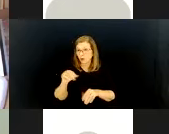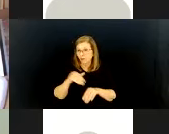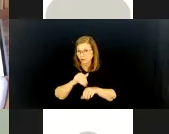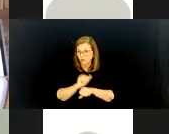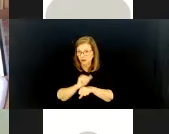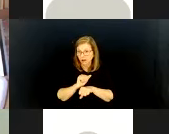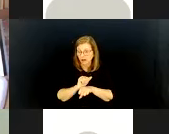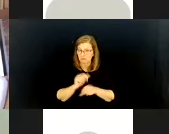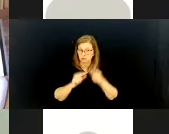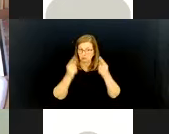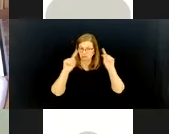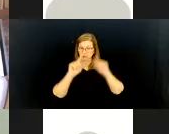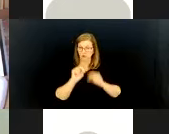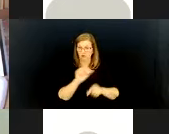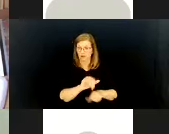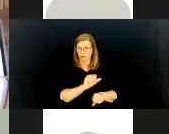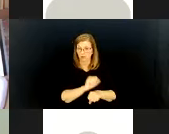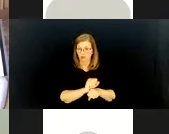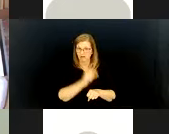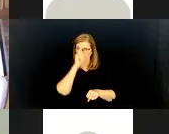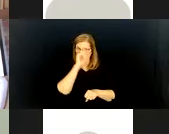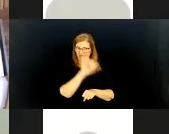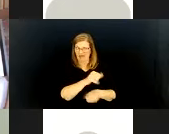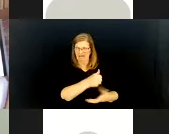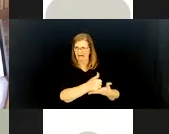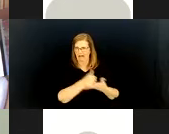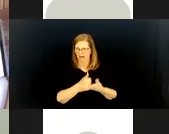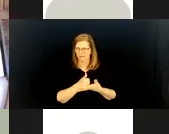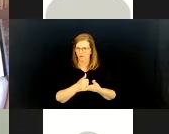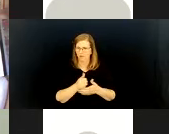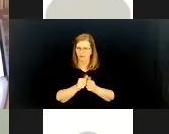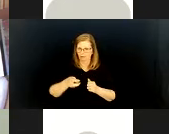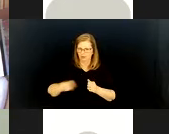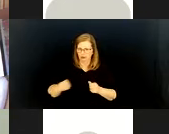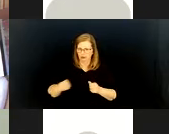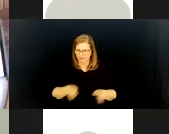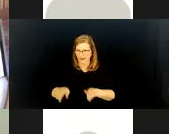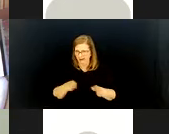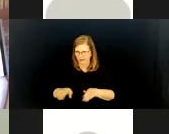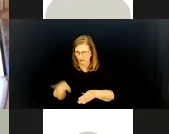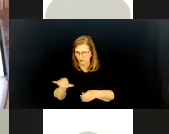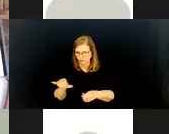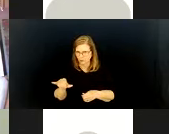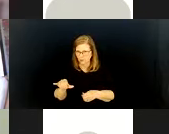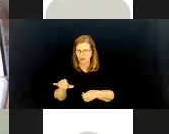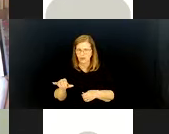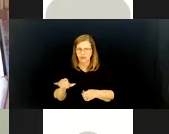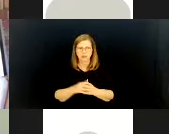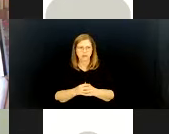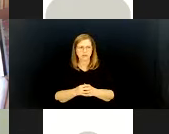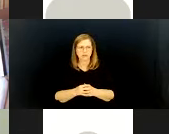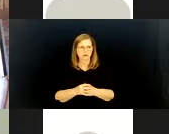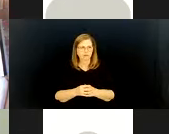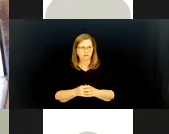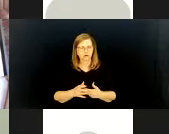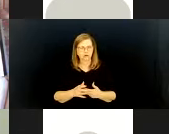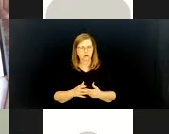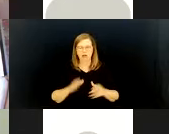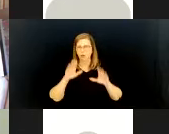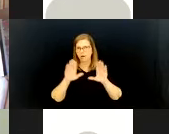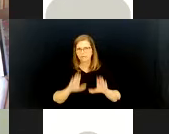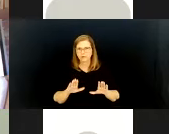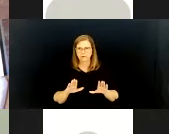a library assistant. And I think that can help with our transition planning as well. And so just a wonderful like